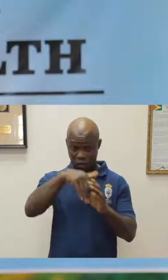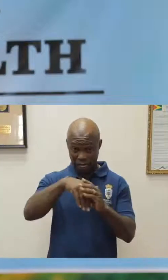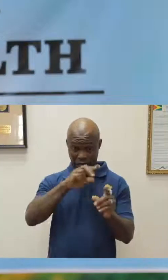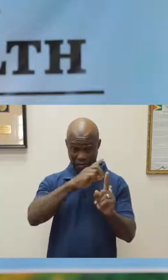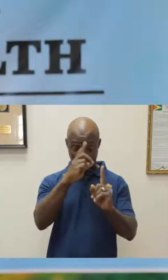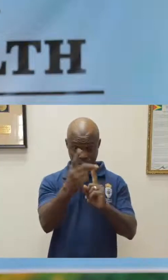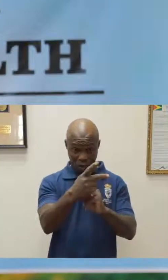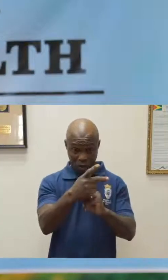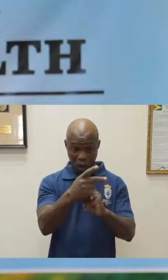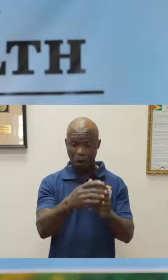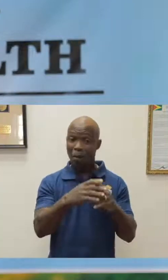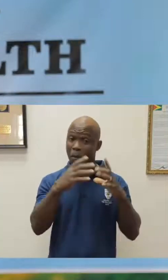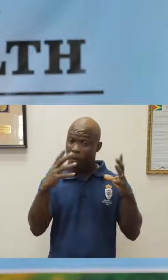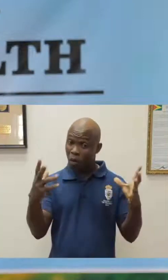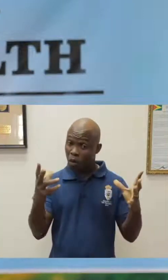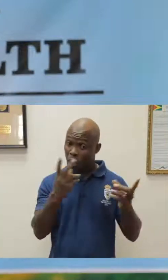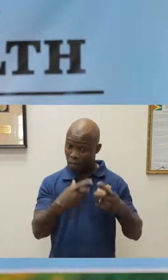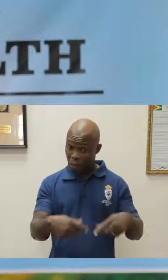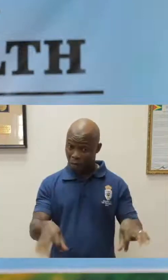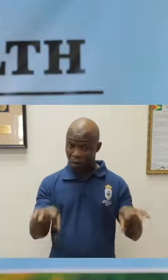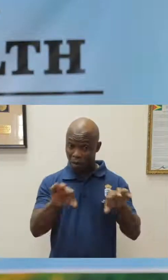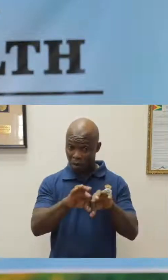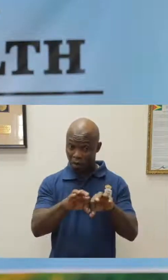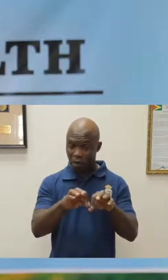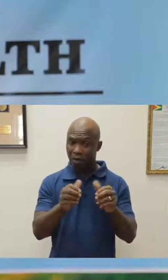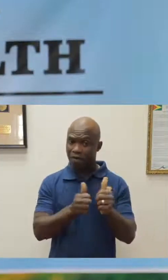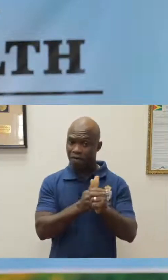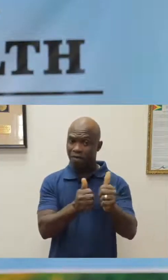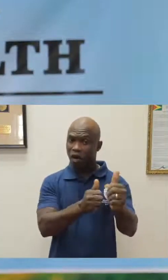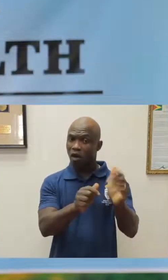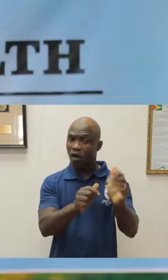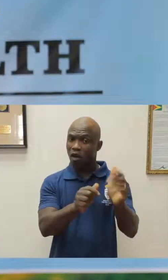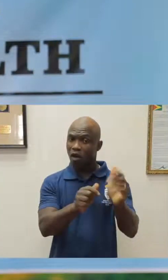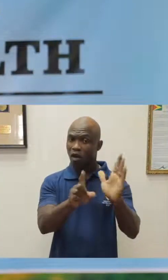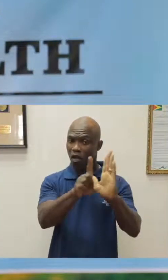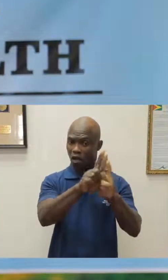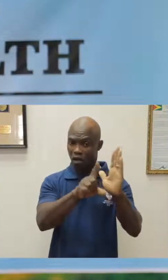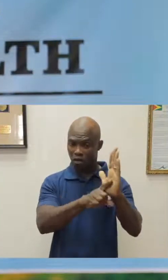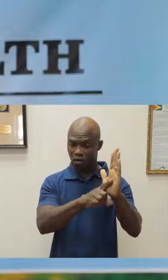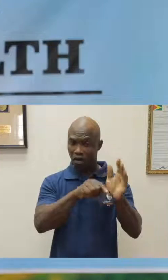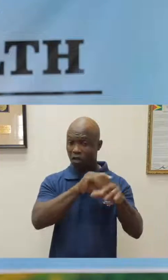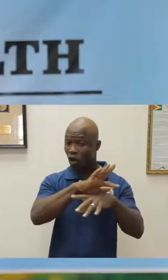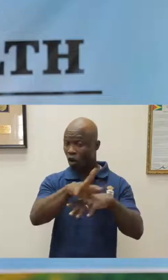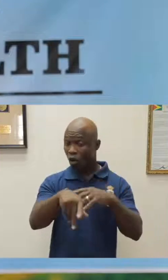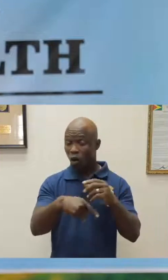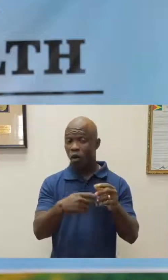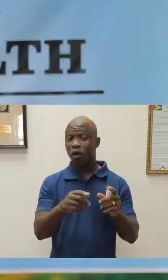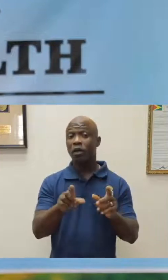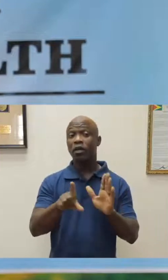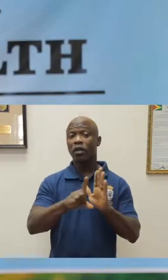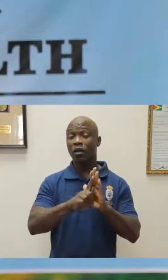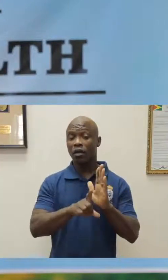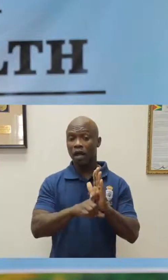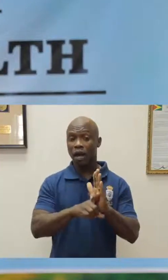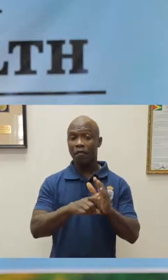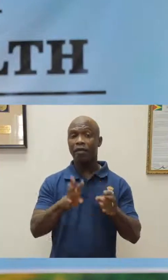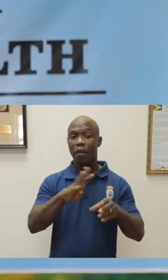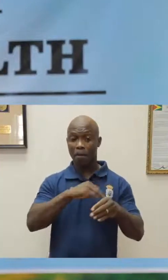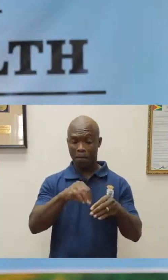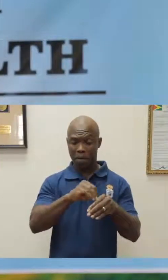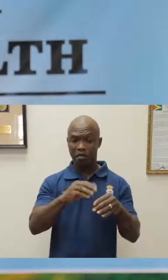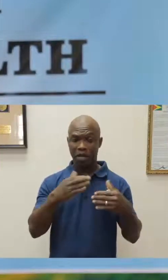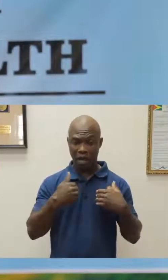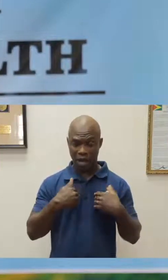public, but most importantly, follow the curfew and other measures that the ministry has